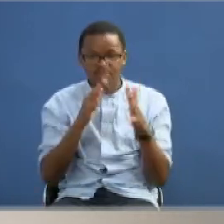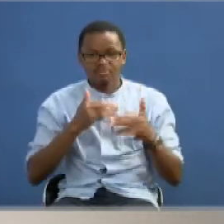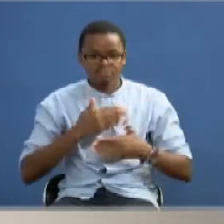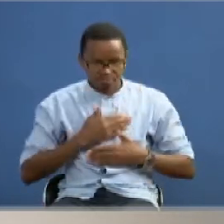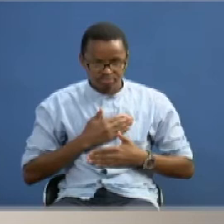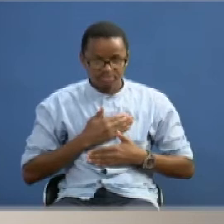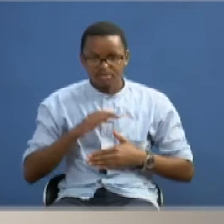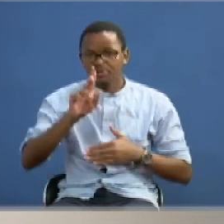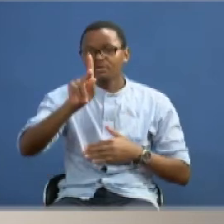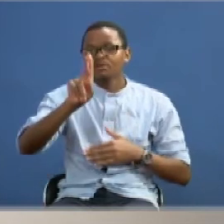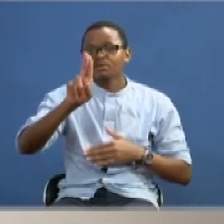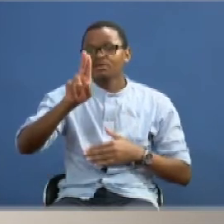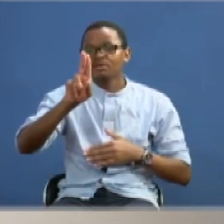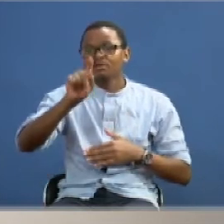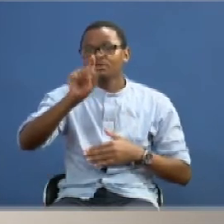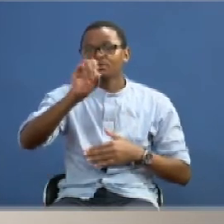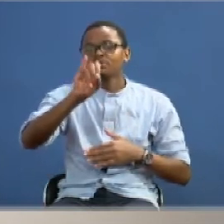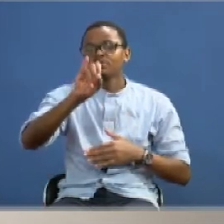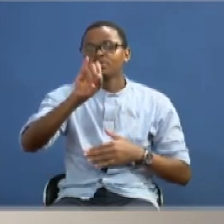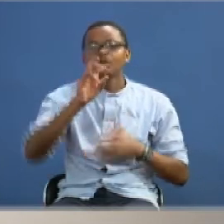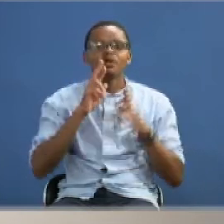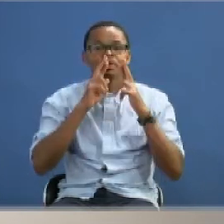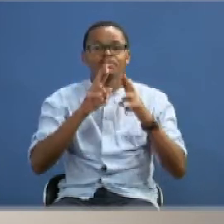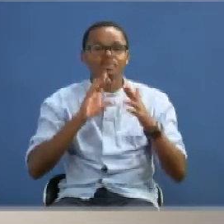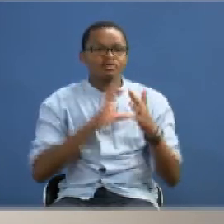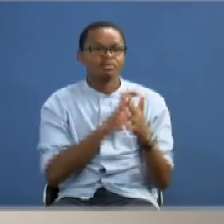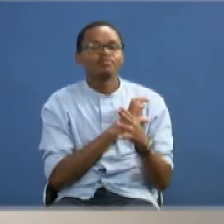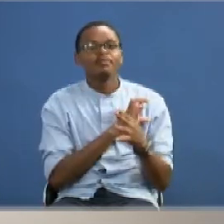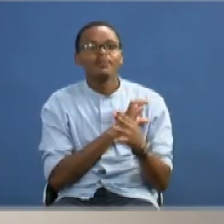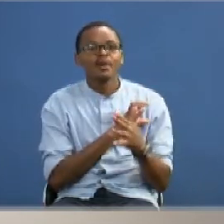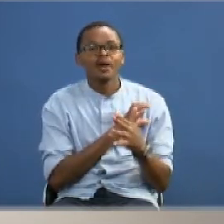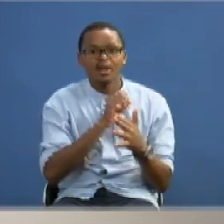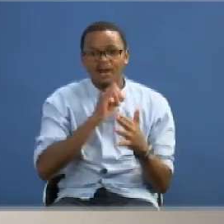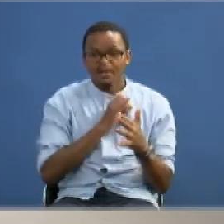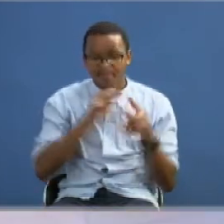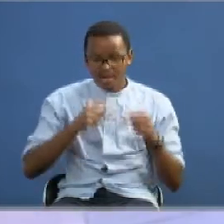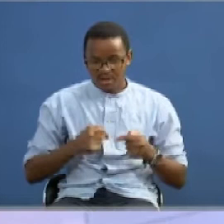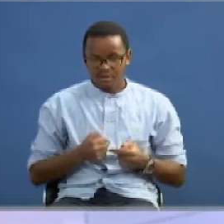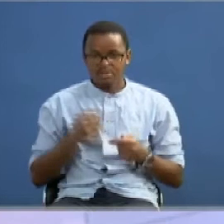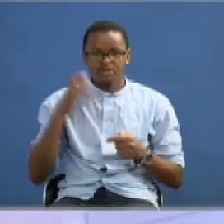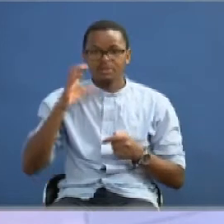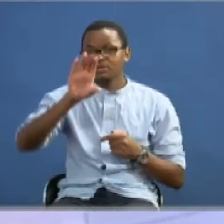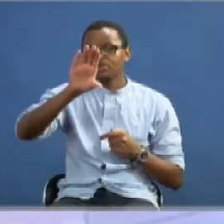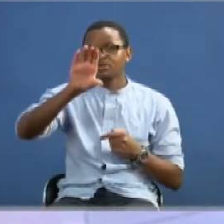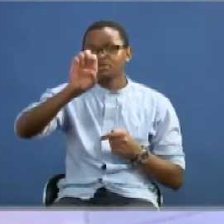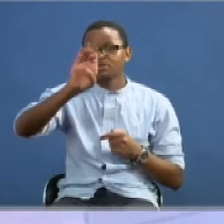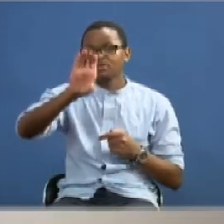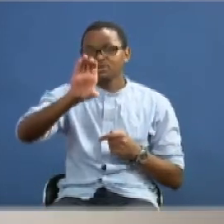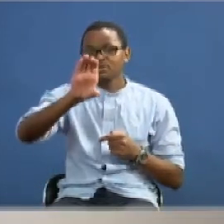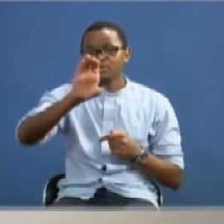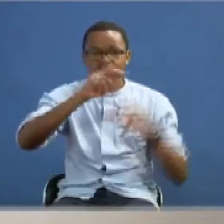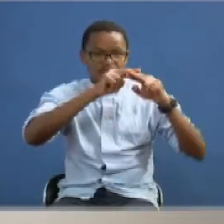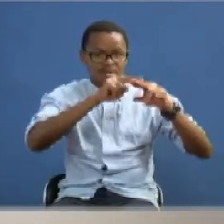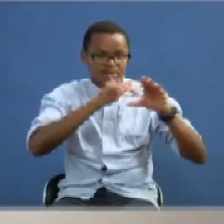Excellency Governor Kuti, sits in the National Emergency Response Committee. I myself, as the chair of CECs, sits in